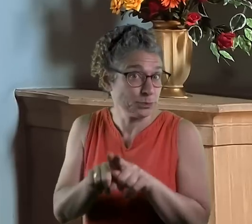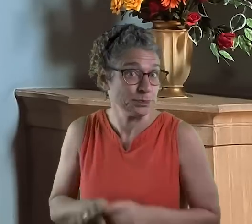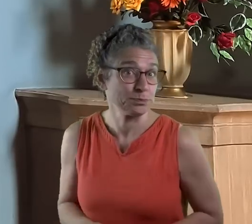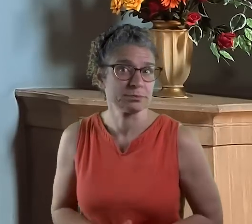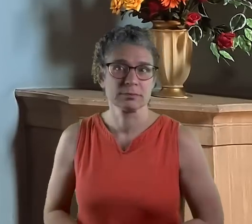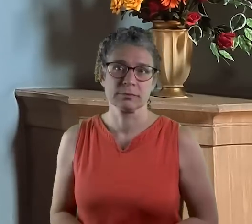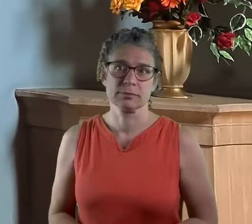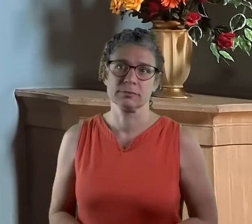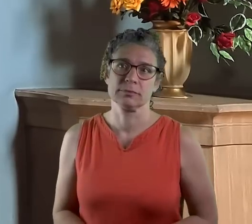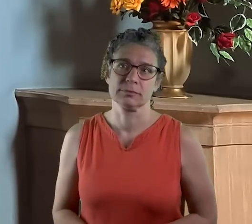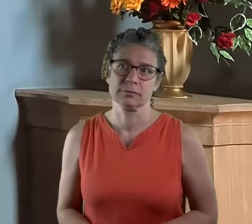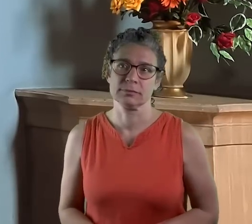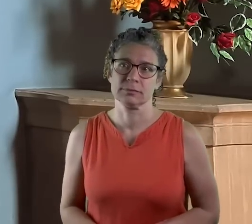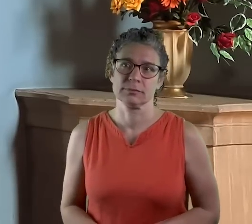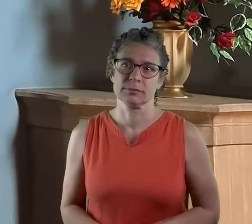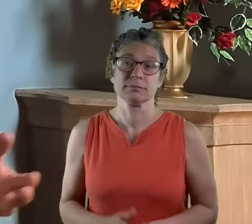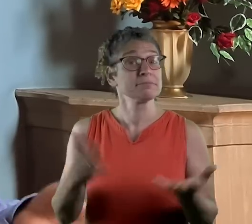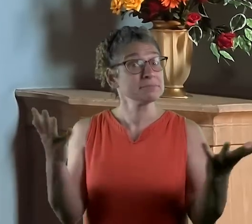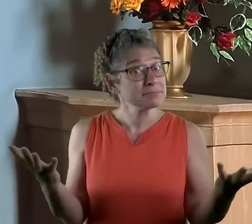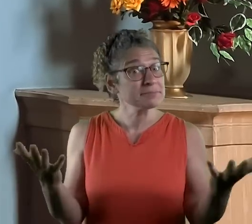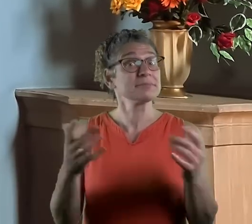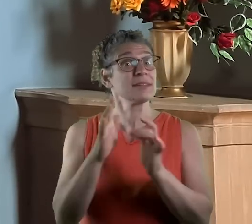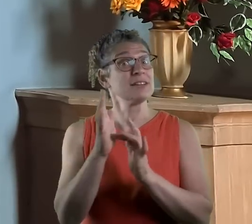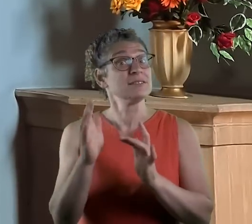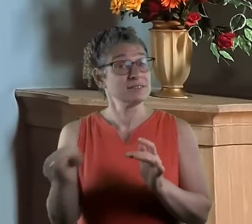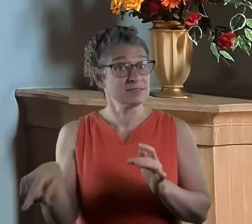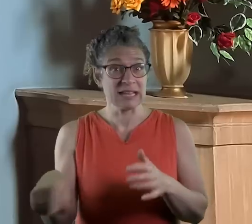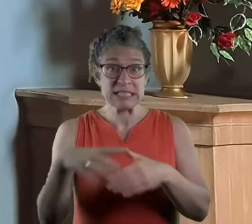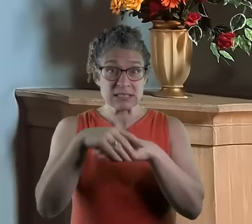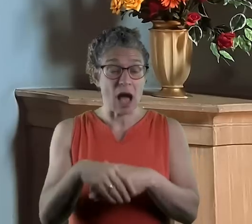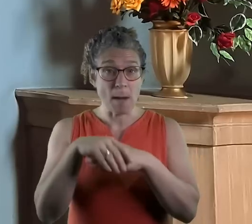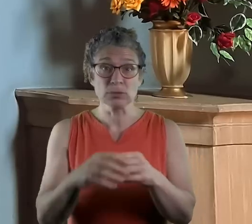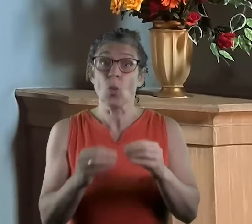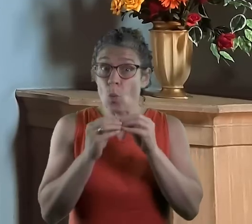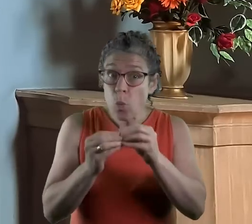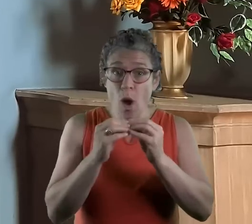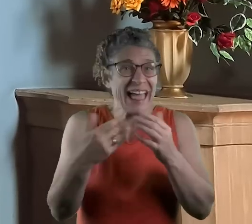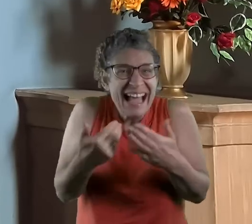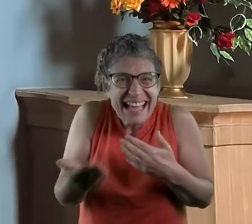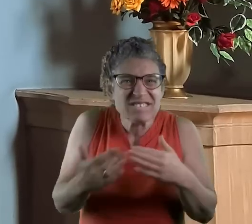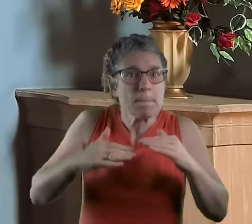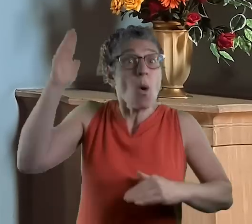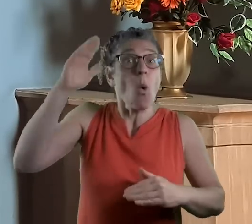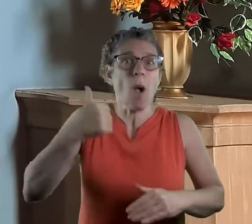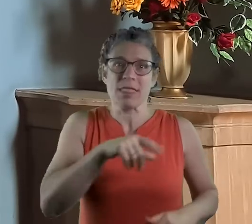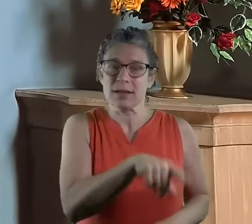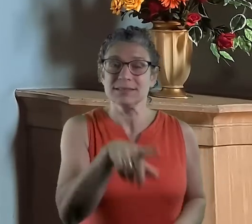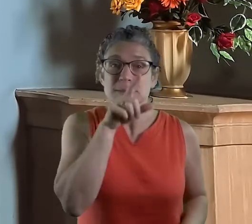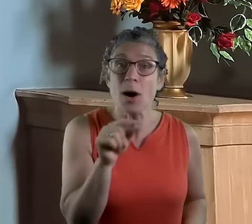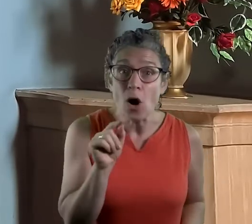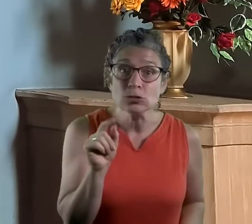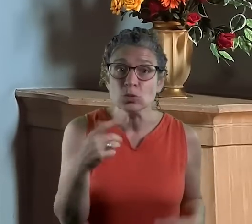those disciples too. And if, as suggested here, the disciples are of more value than these